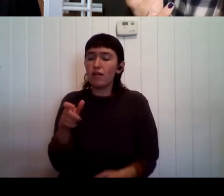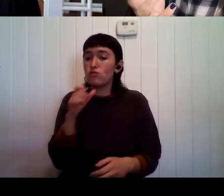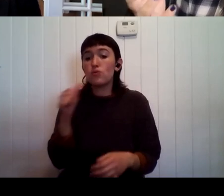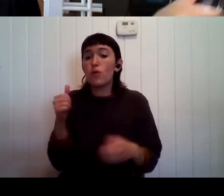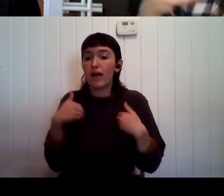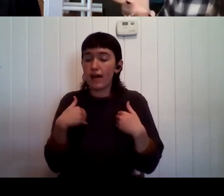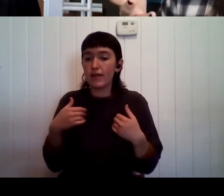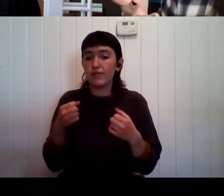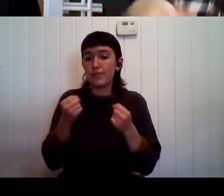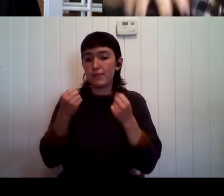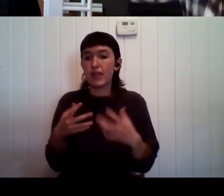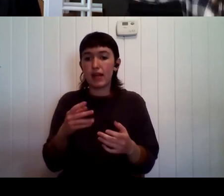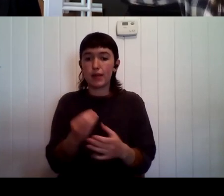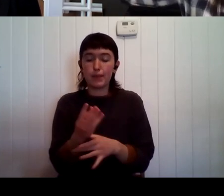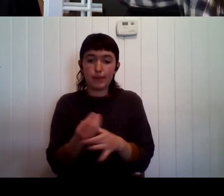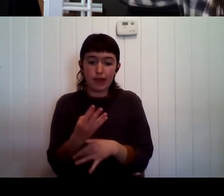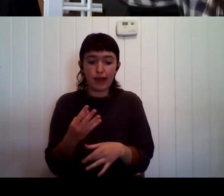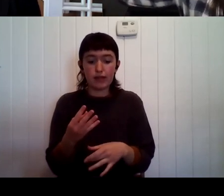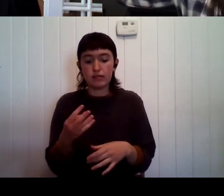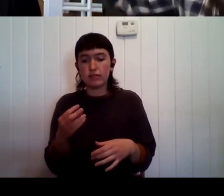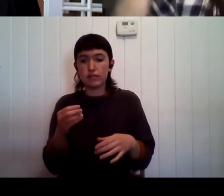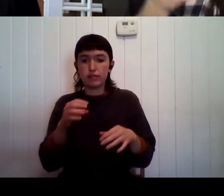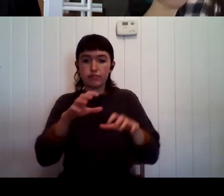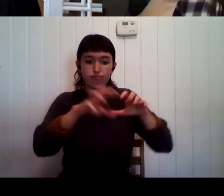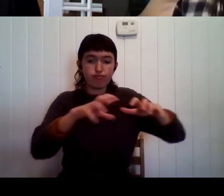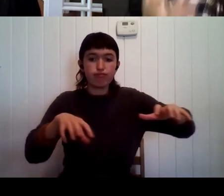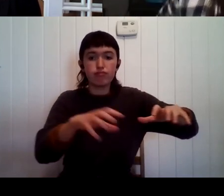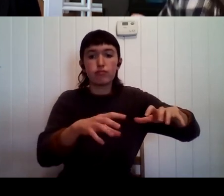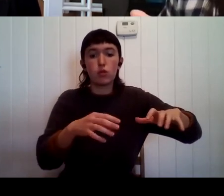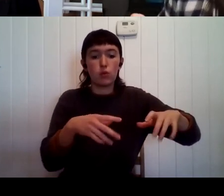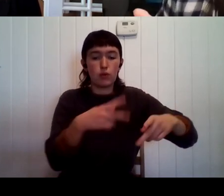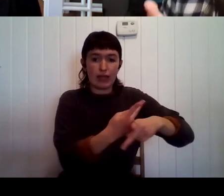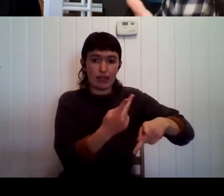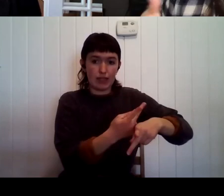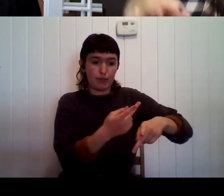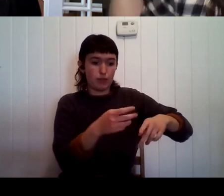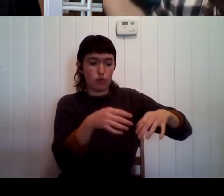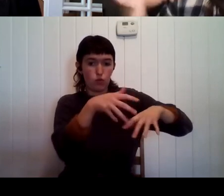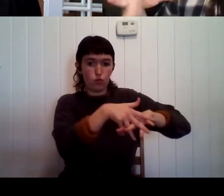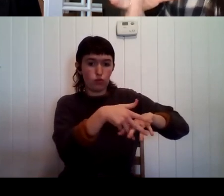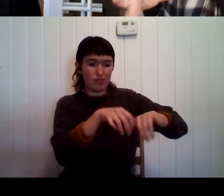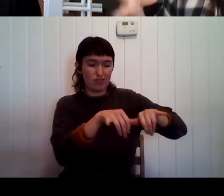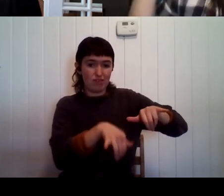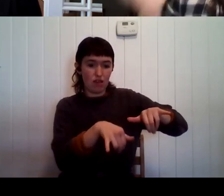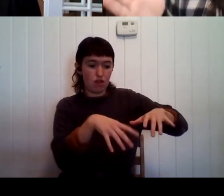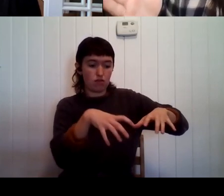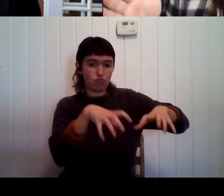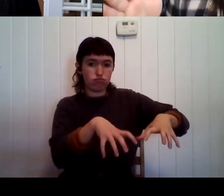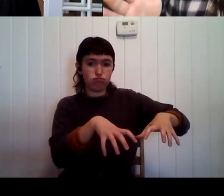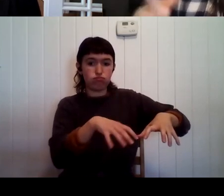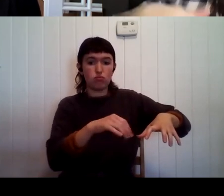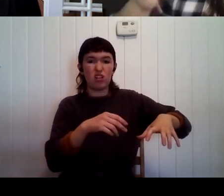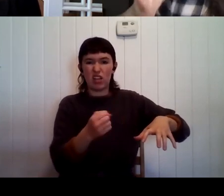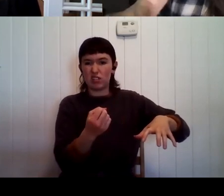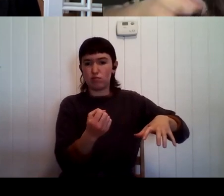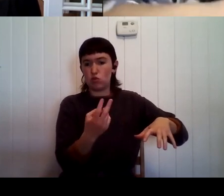plant is like prairie plants, like these big tall grasses whose root systems go like 12 feet deep. They really keep everything right where it